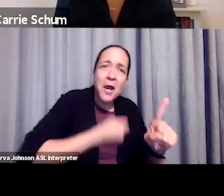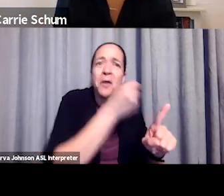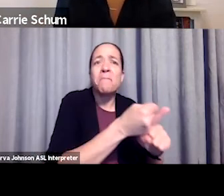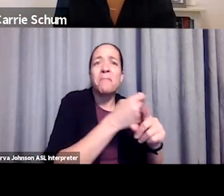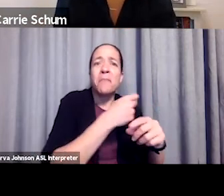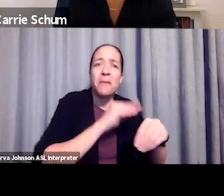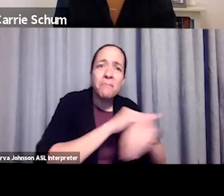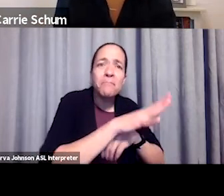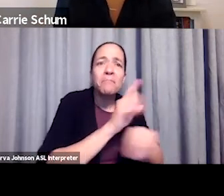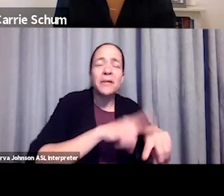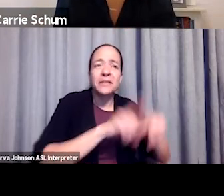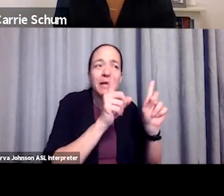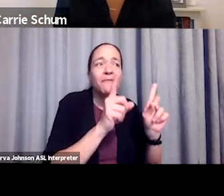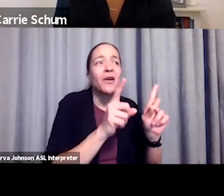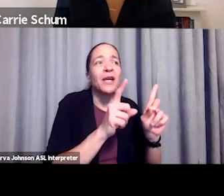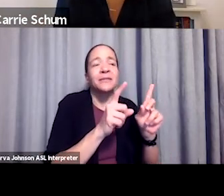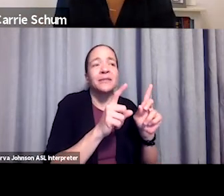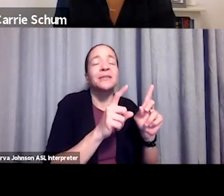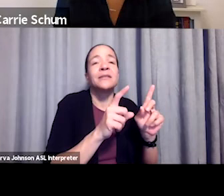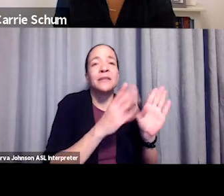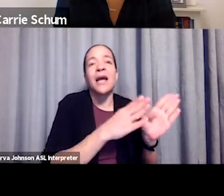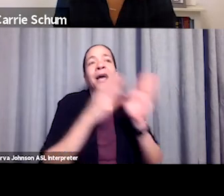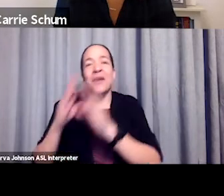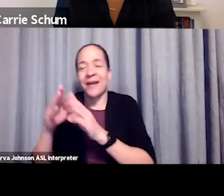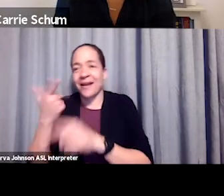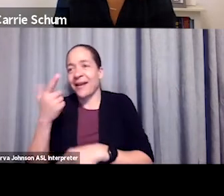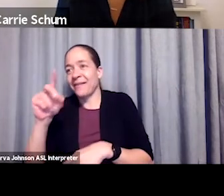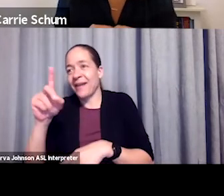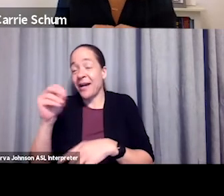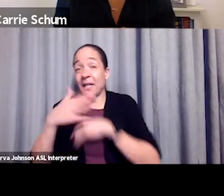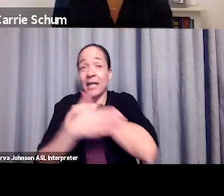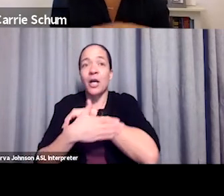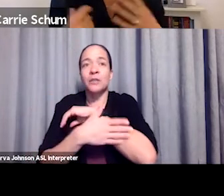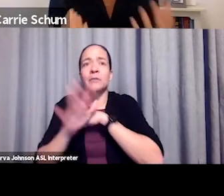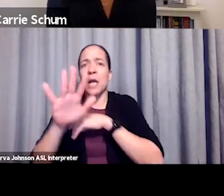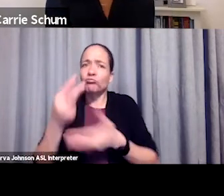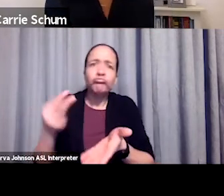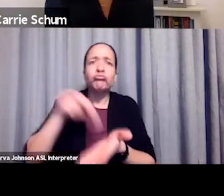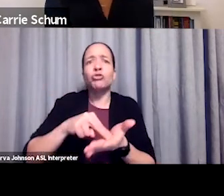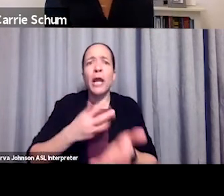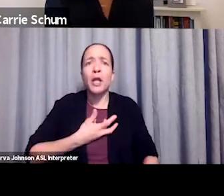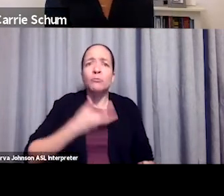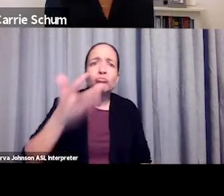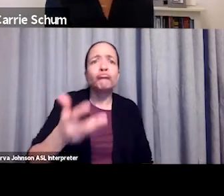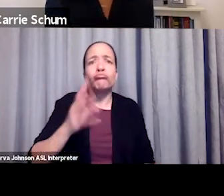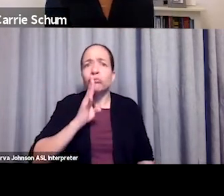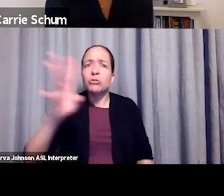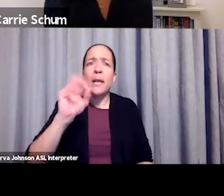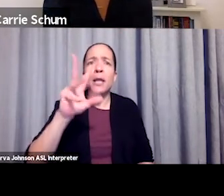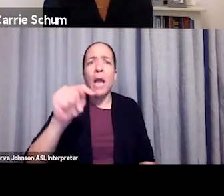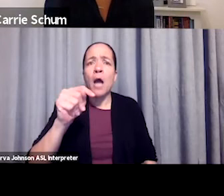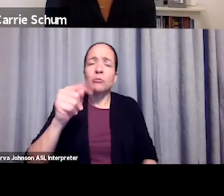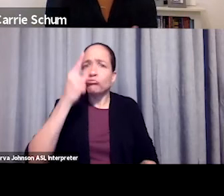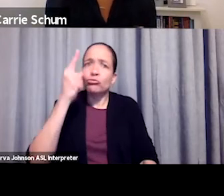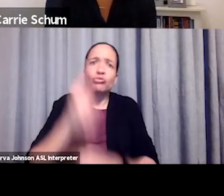speak more directly to your God and country audience, it's stand up, speak out. It's the right thing to do. So you're trying to